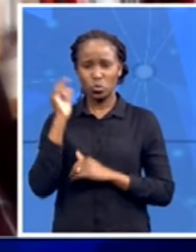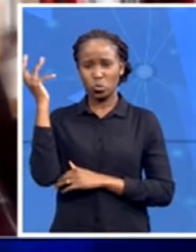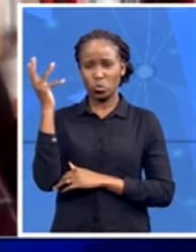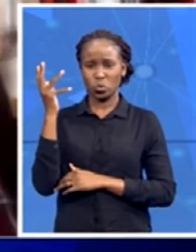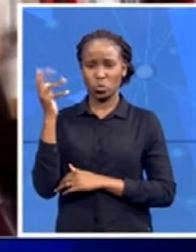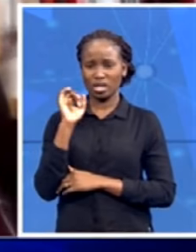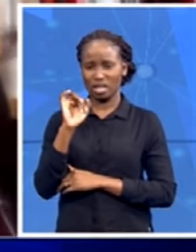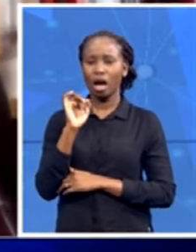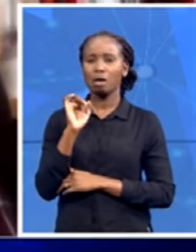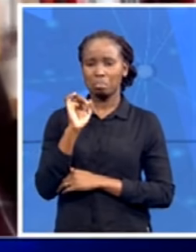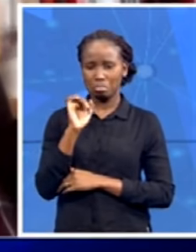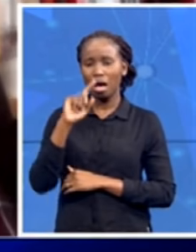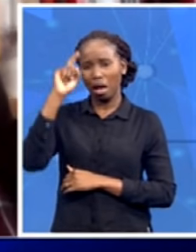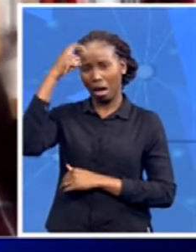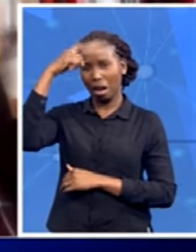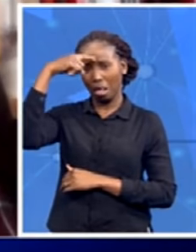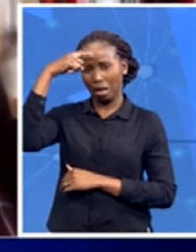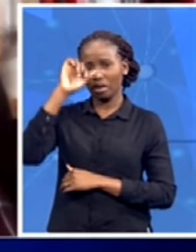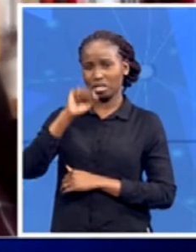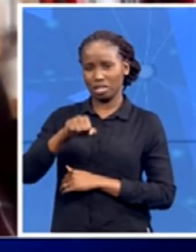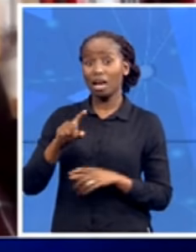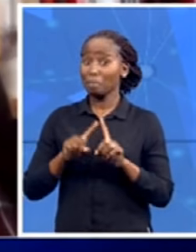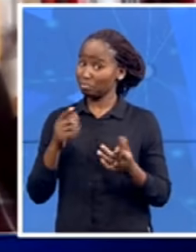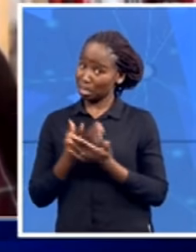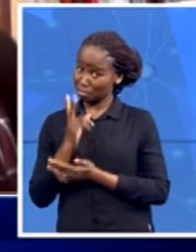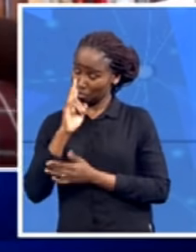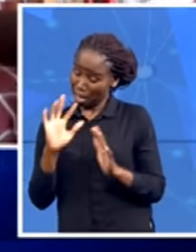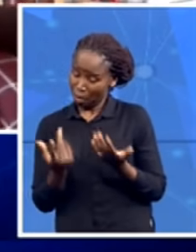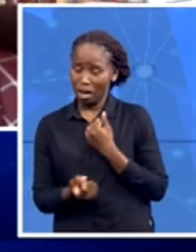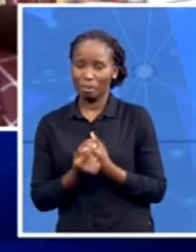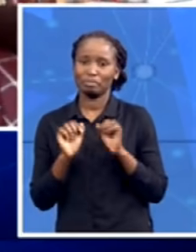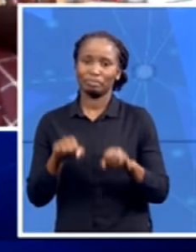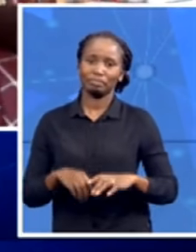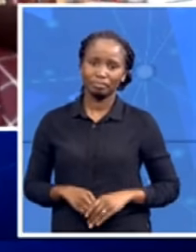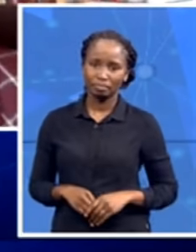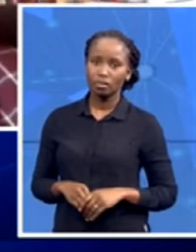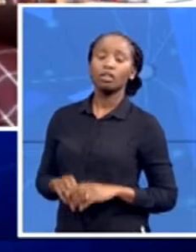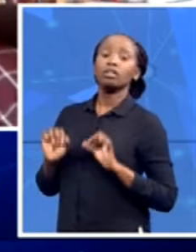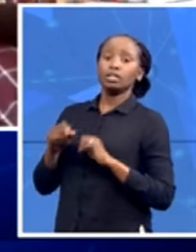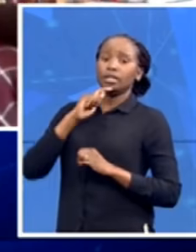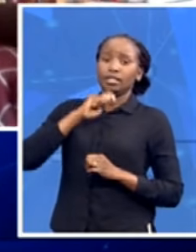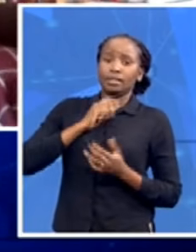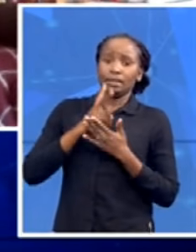how it goes. Yeah, we'll definitely see how it goes. And the ANC has posited itself as,